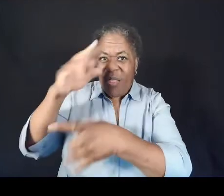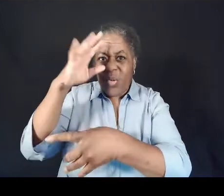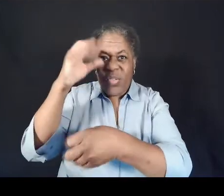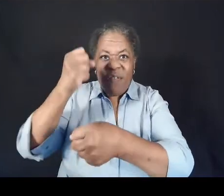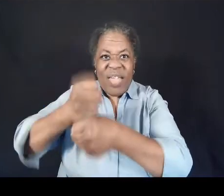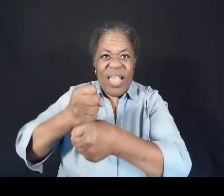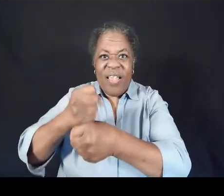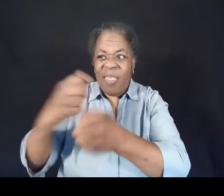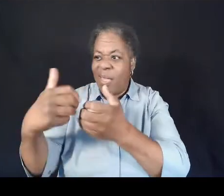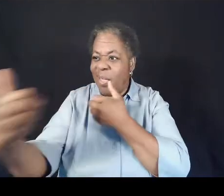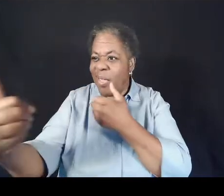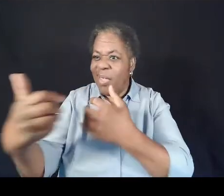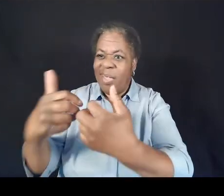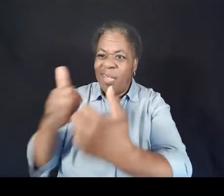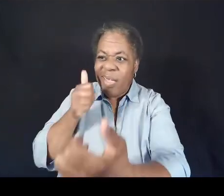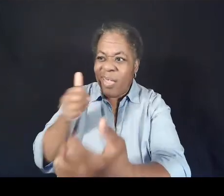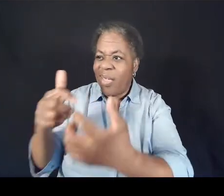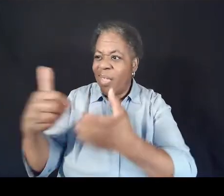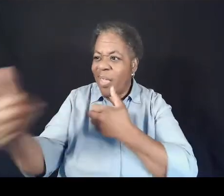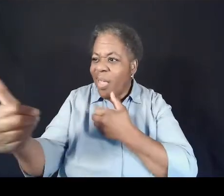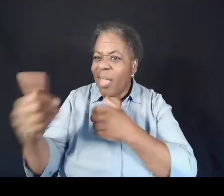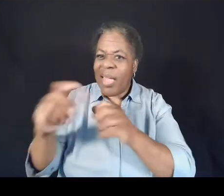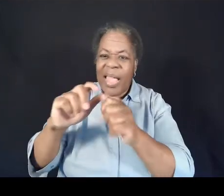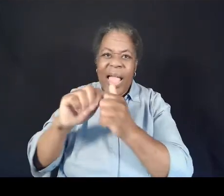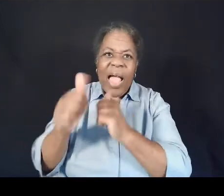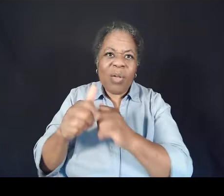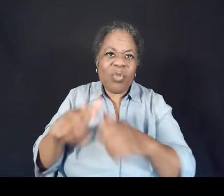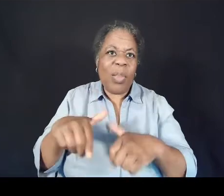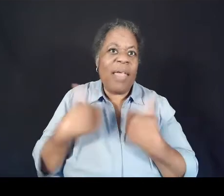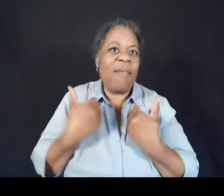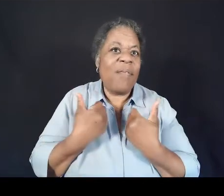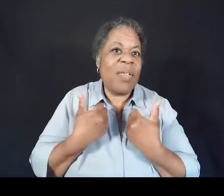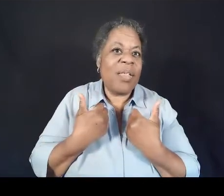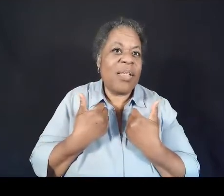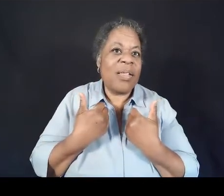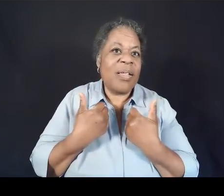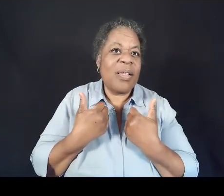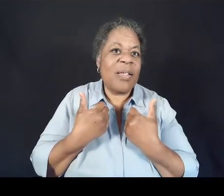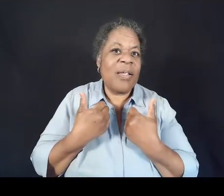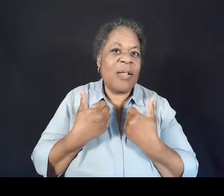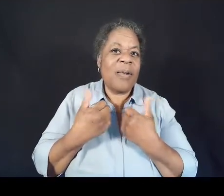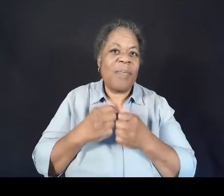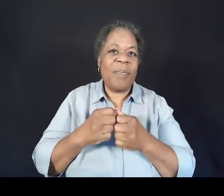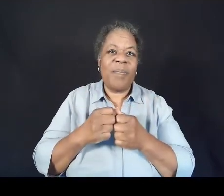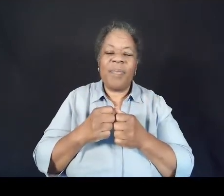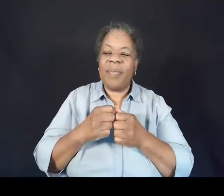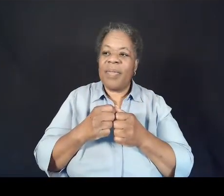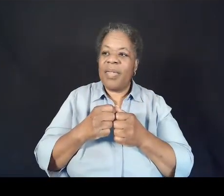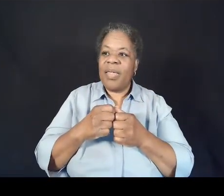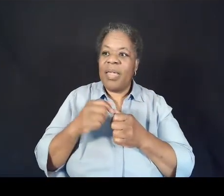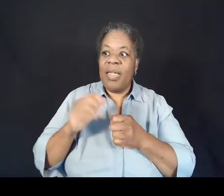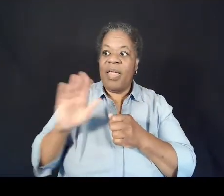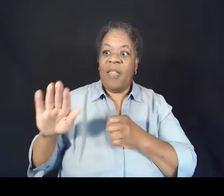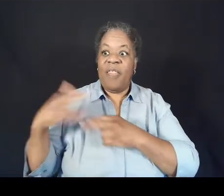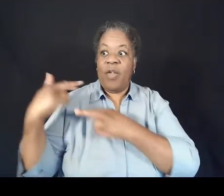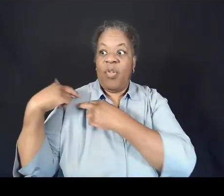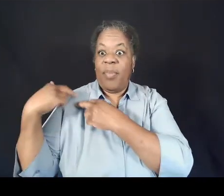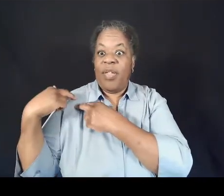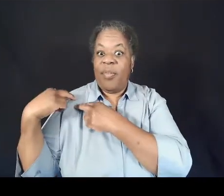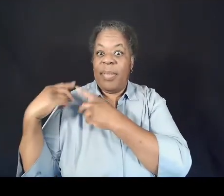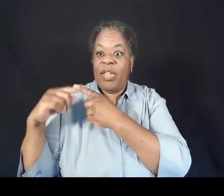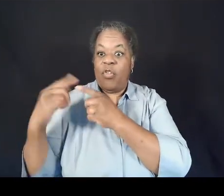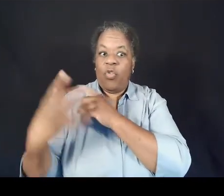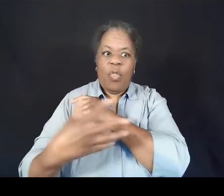and division among them over how they should be living. They're wrestling with their responsibility to the poor and the